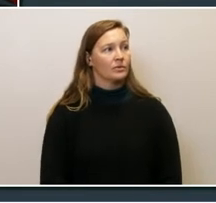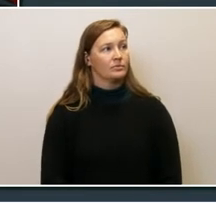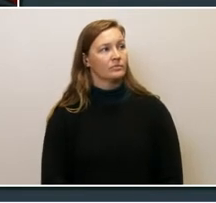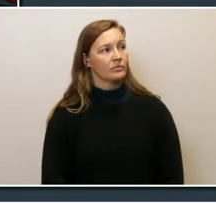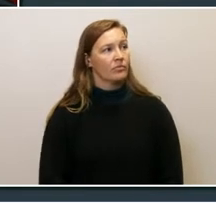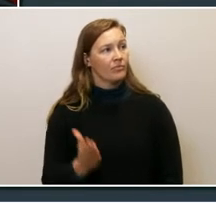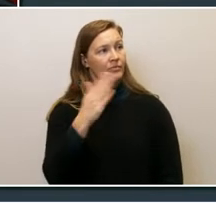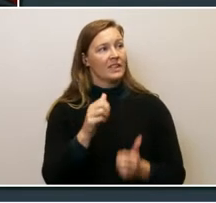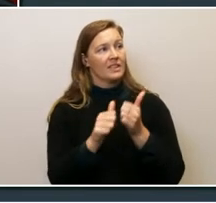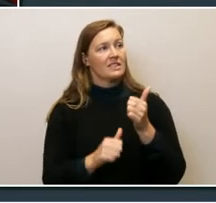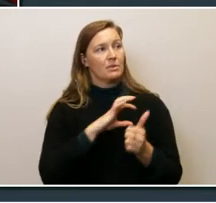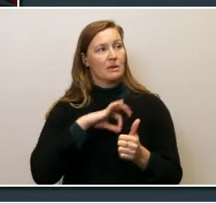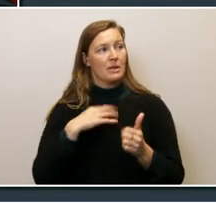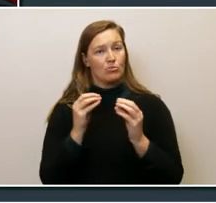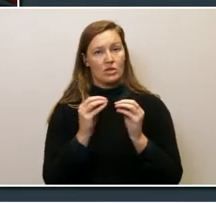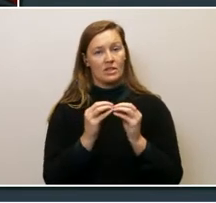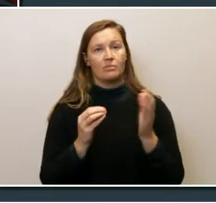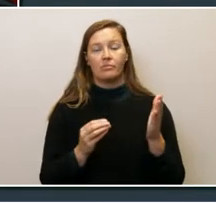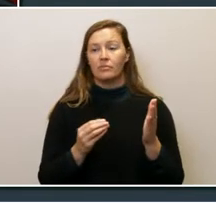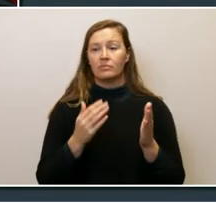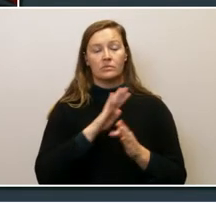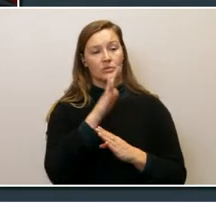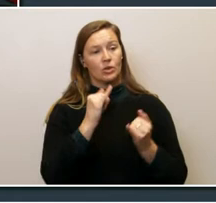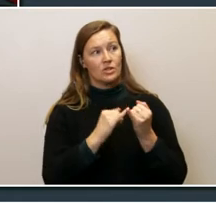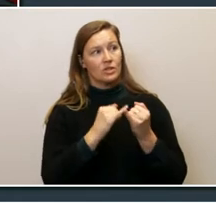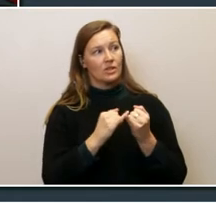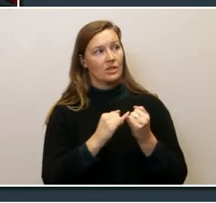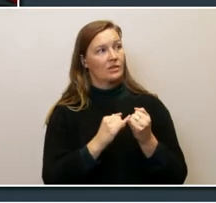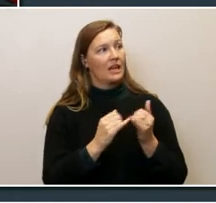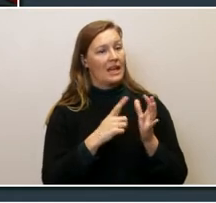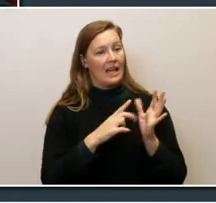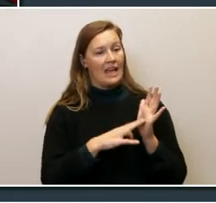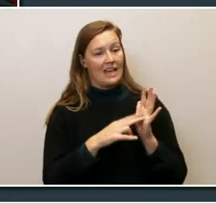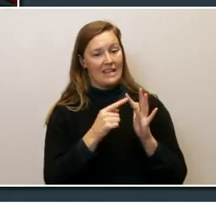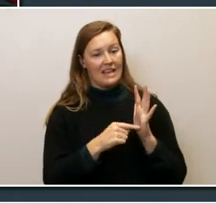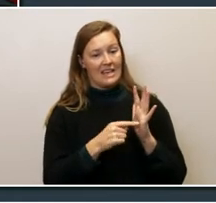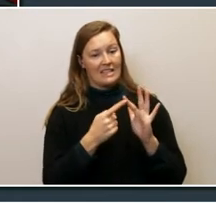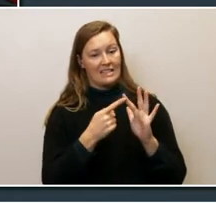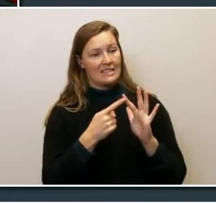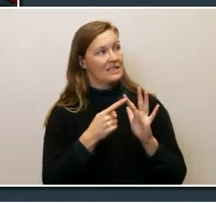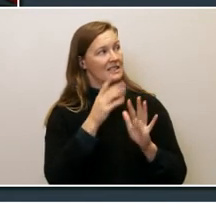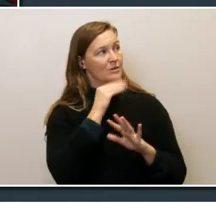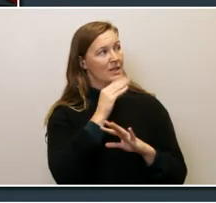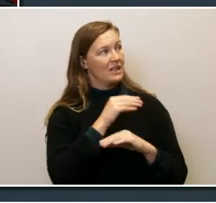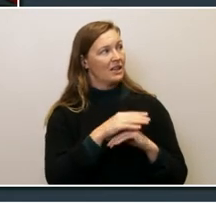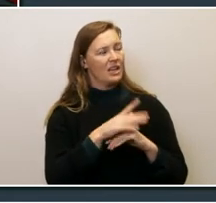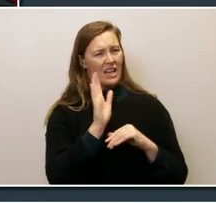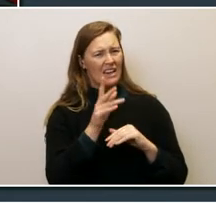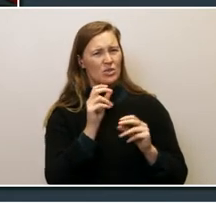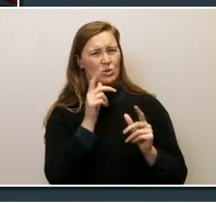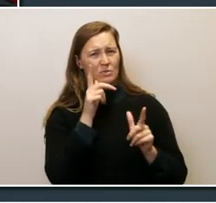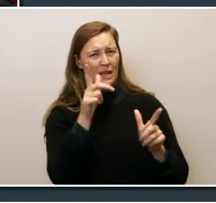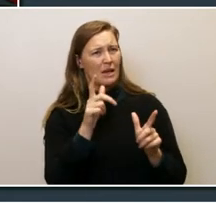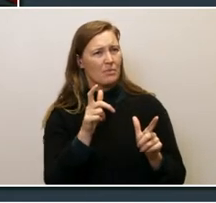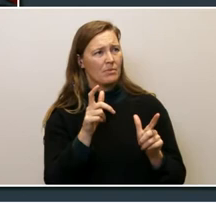for other councillors. Deputy Mayor Brosnan. Kia ora, Stuart. Annette here. How are you? Thank you. So you're going to have to speak